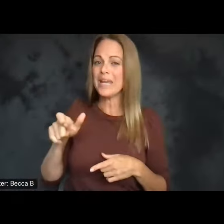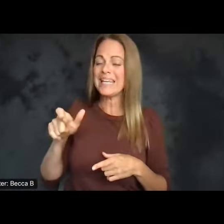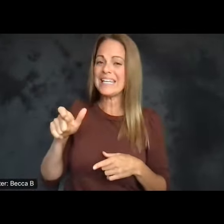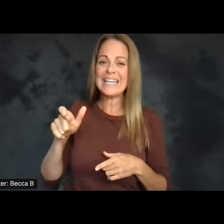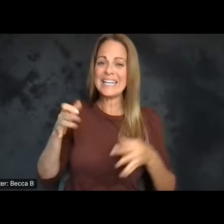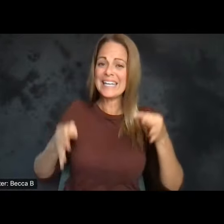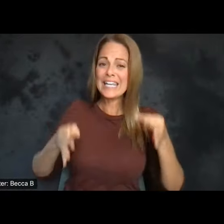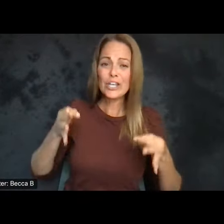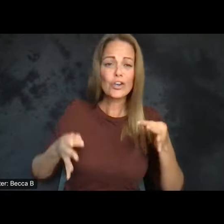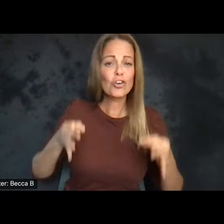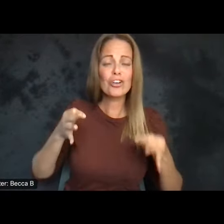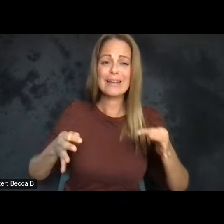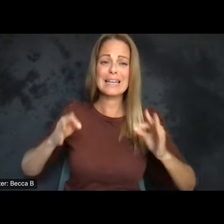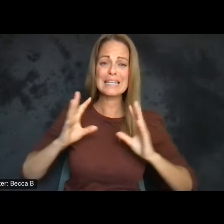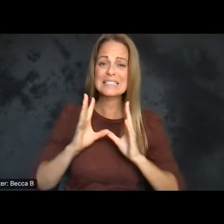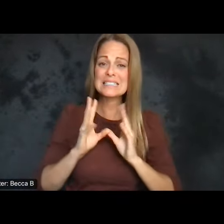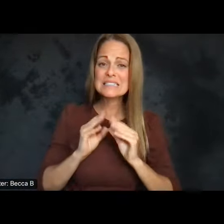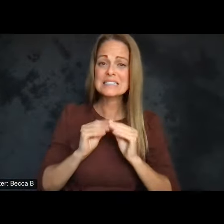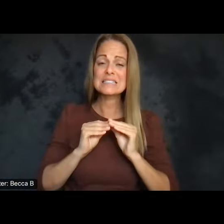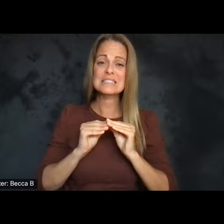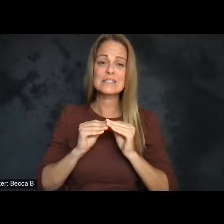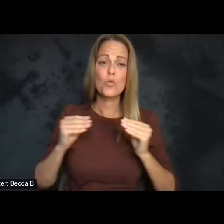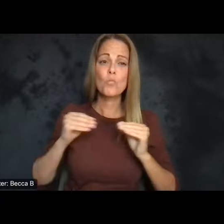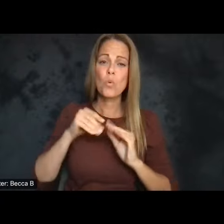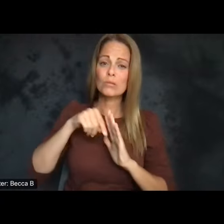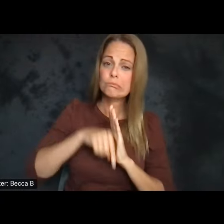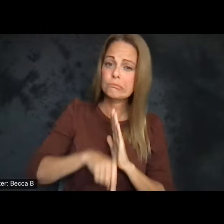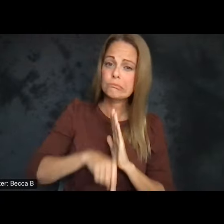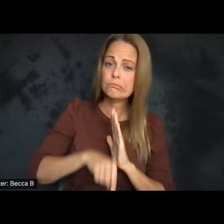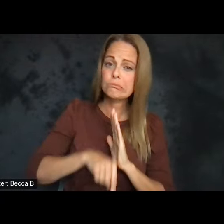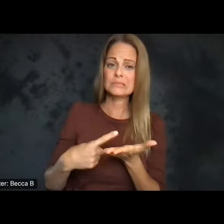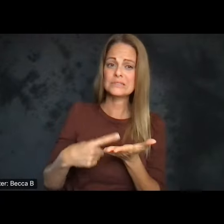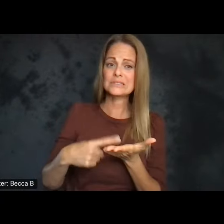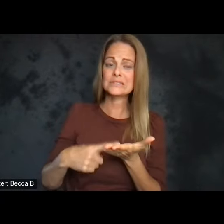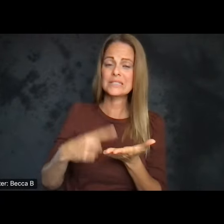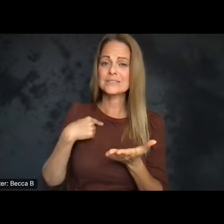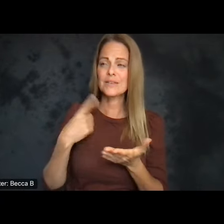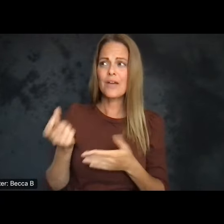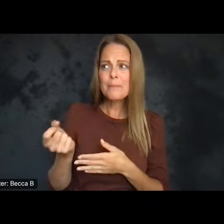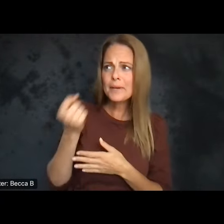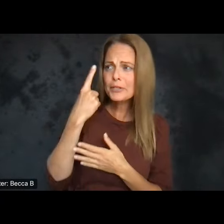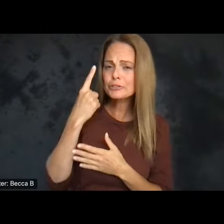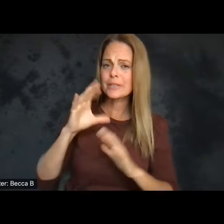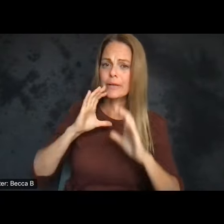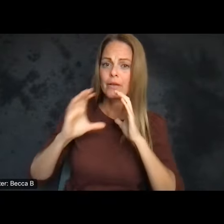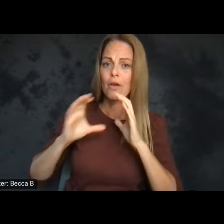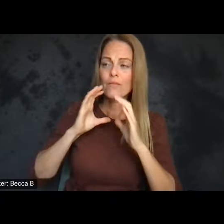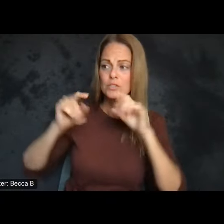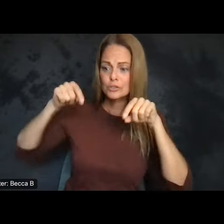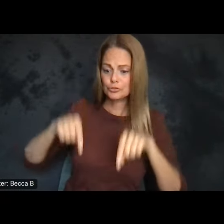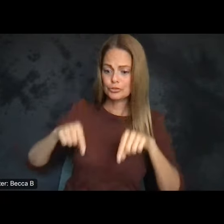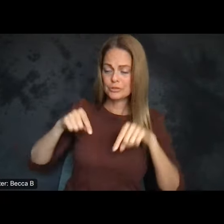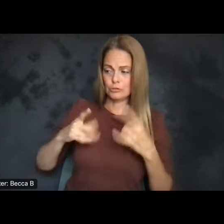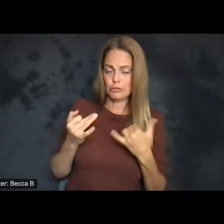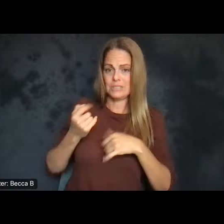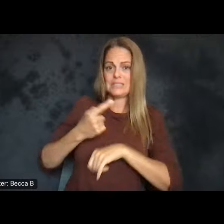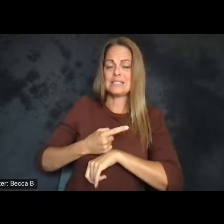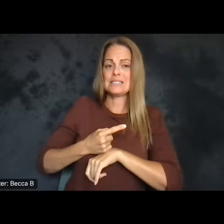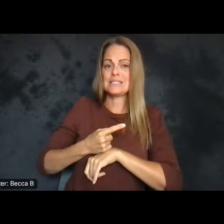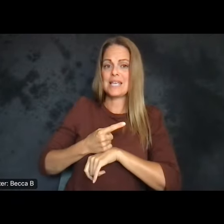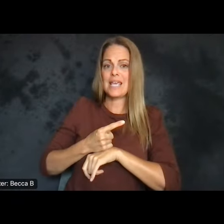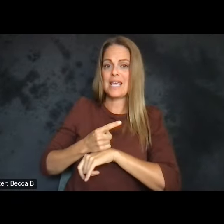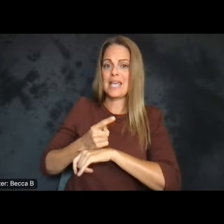this. We need a little bit further discussion, because if I'm listening to the conversation here correctly, you know, the rehab